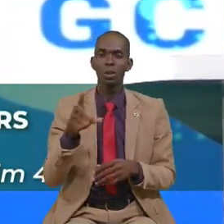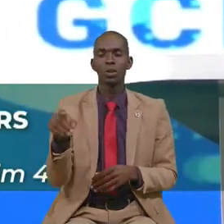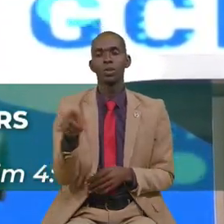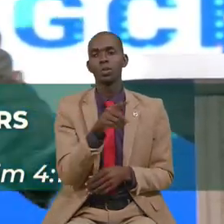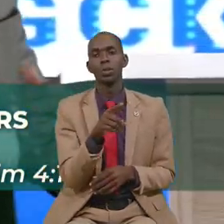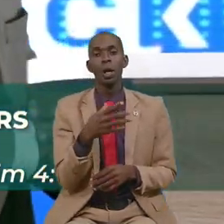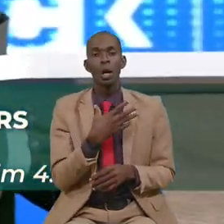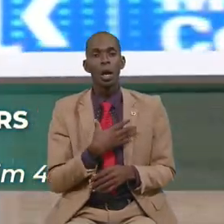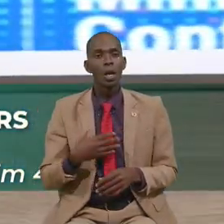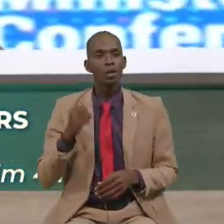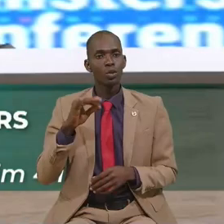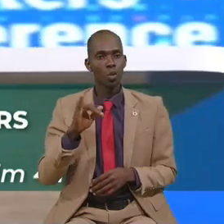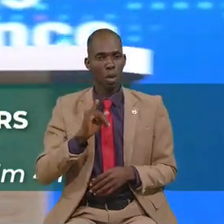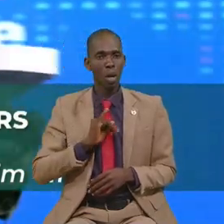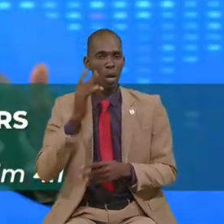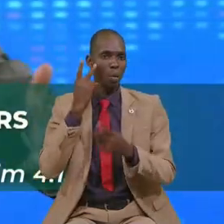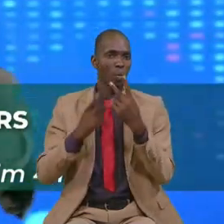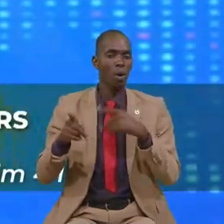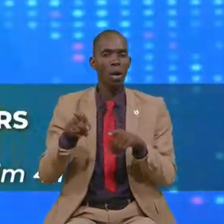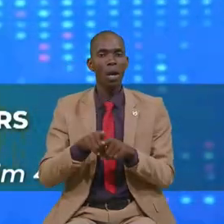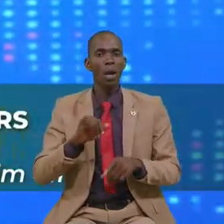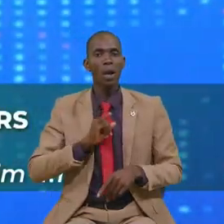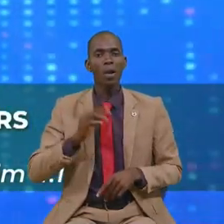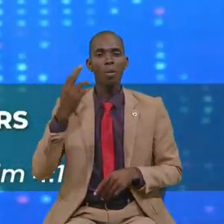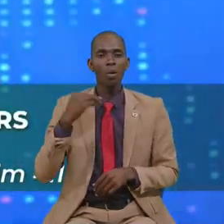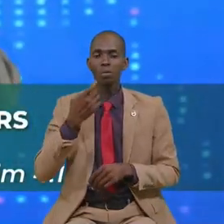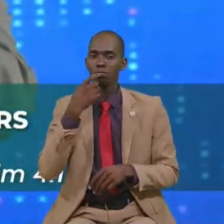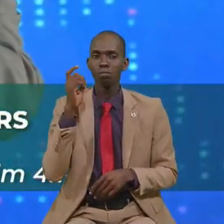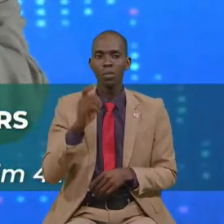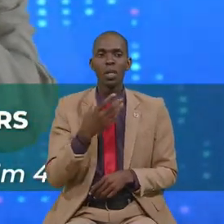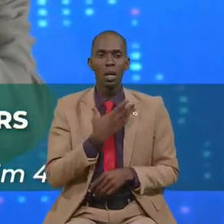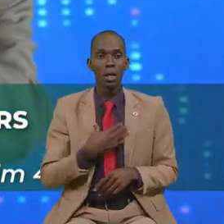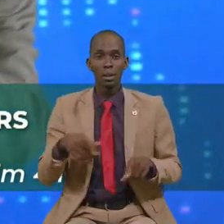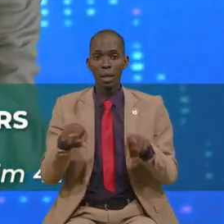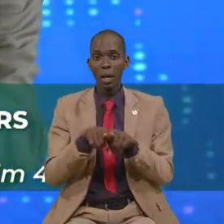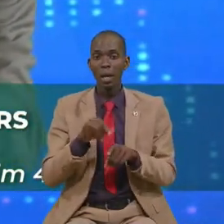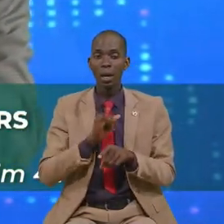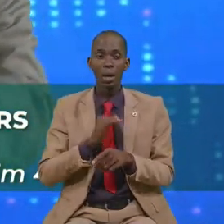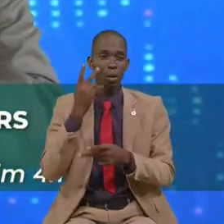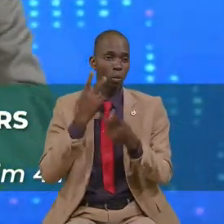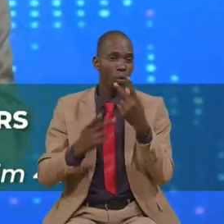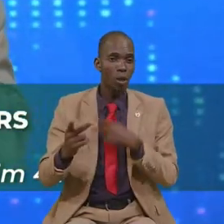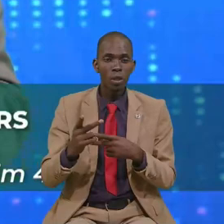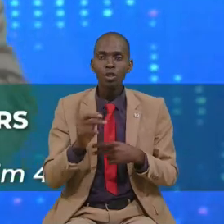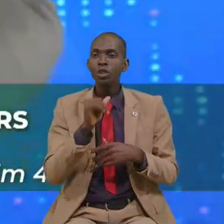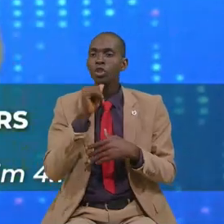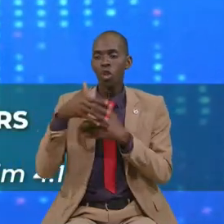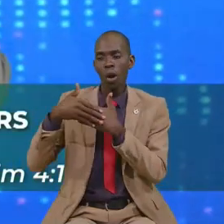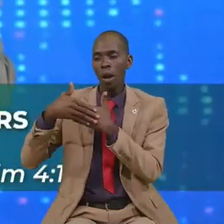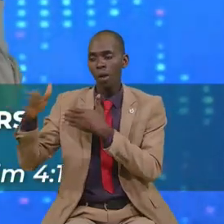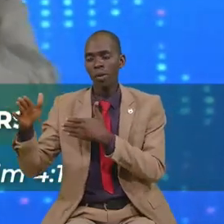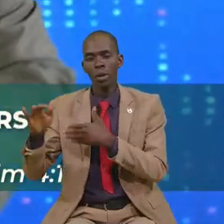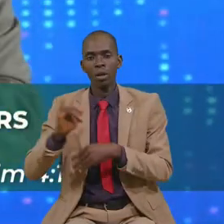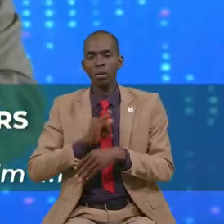prophesied as I was commanded, and as I prophesied, not after I prophesied,